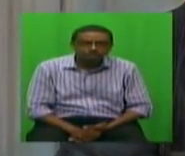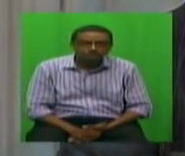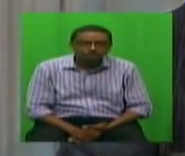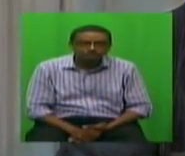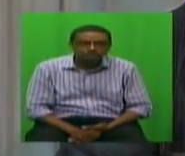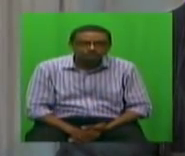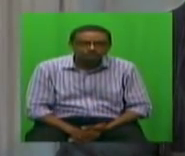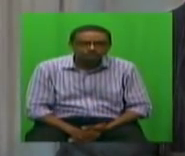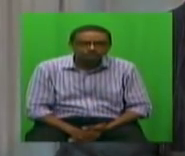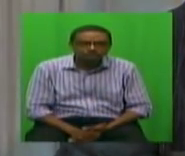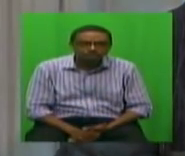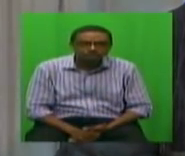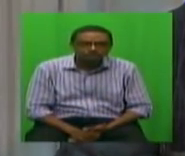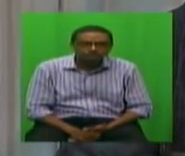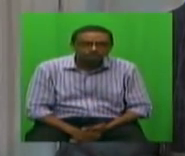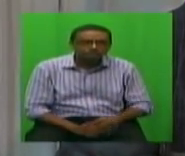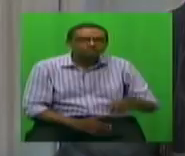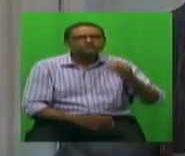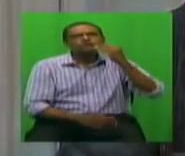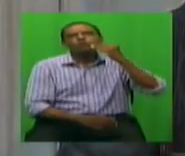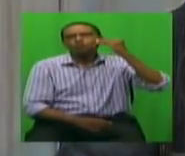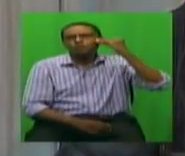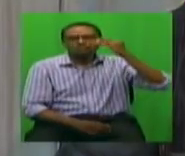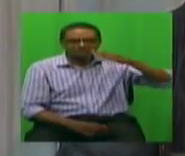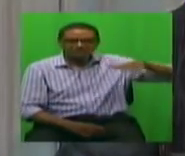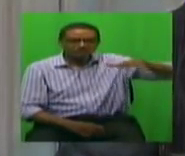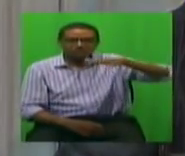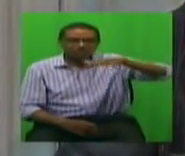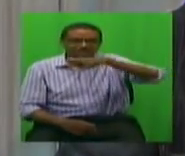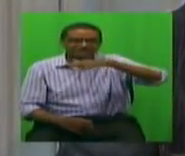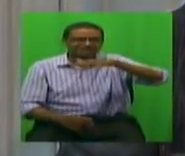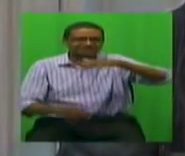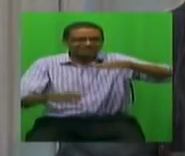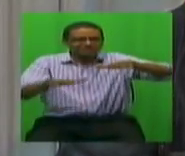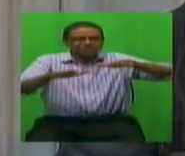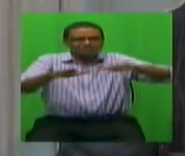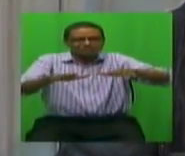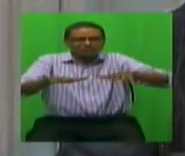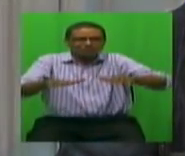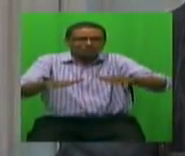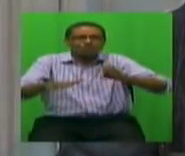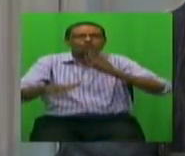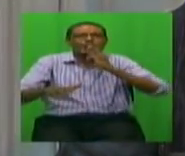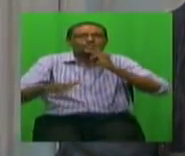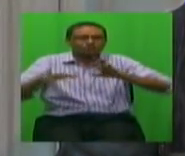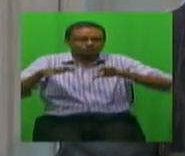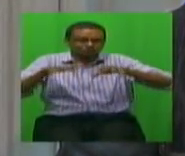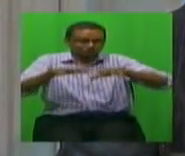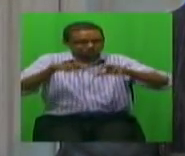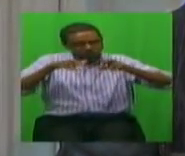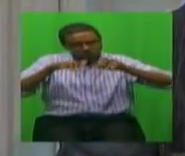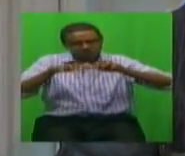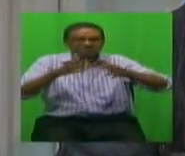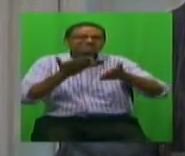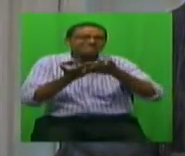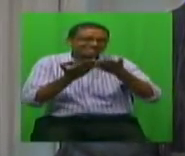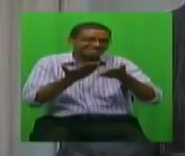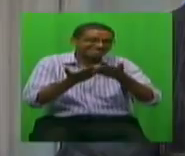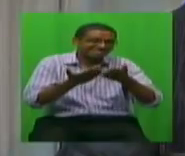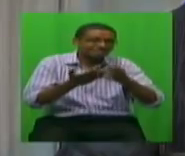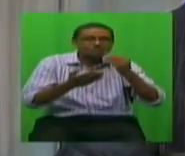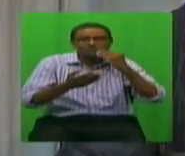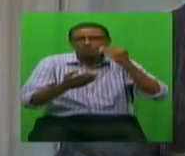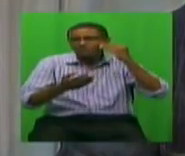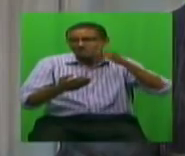essentially lagoon, riverbank, dwelling, low-lying, and it's always been an issue in terms of the